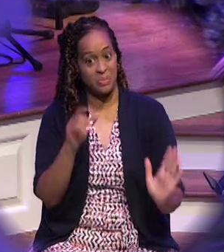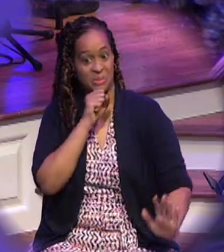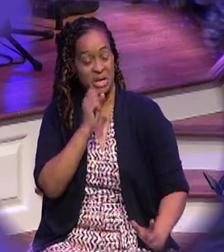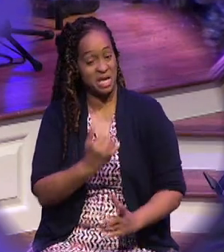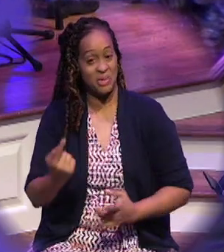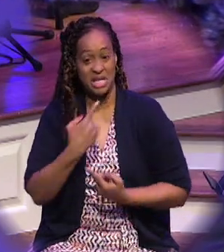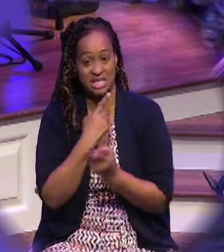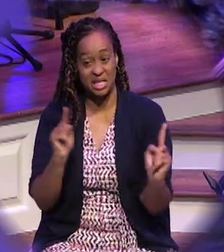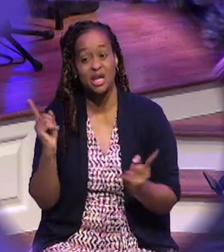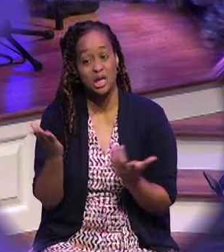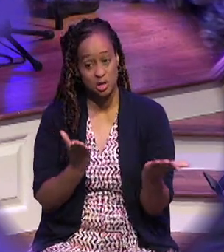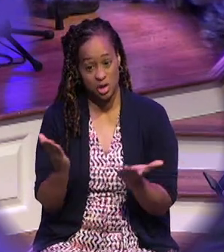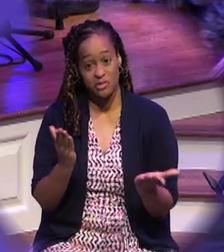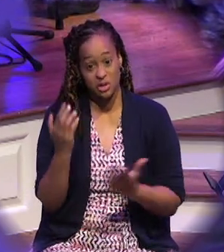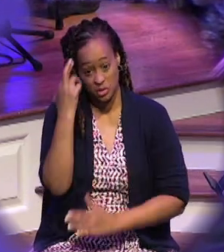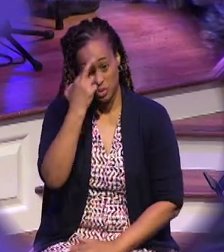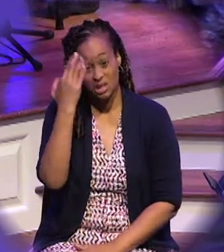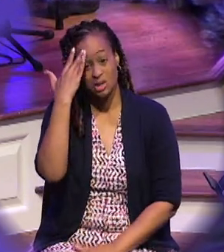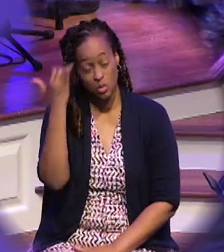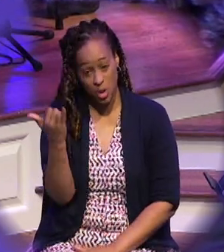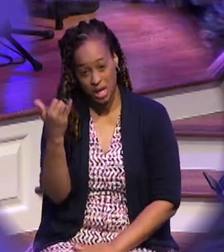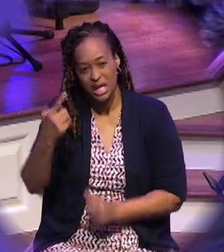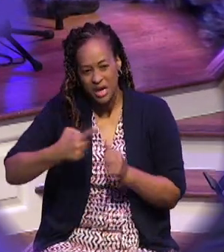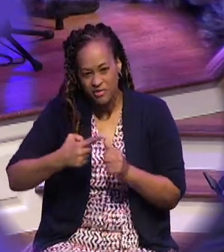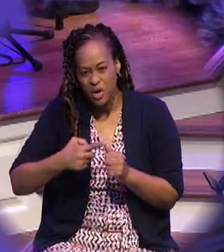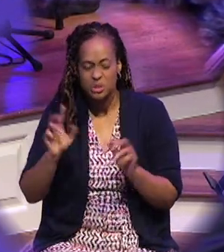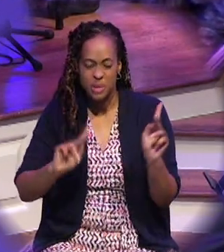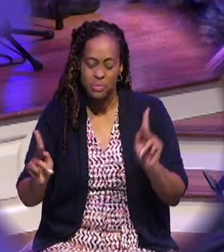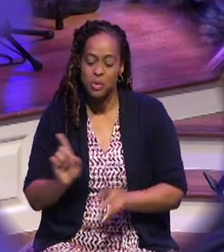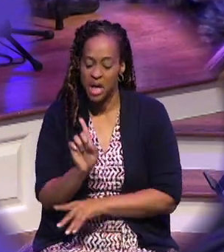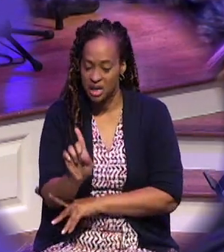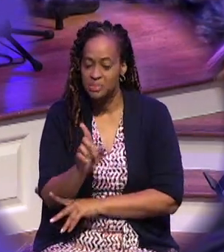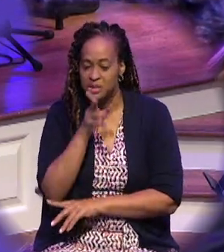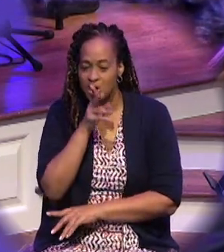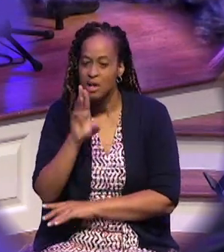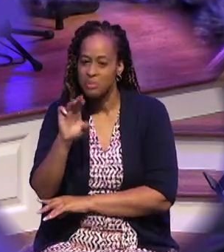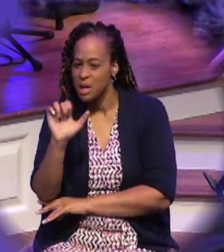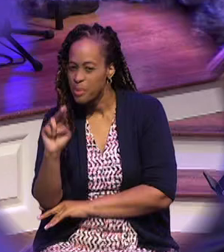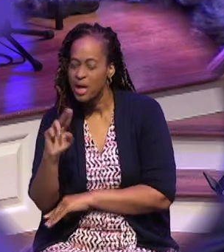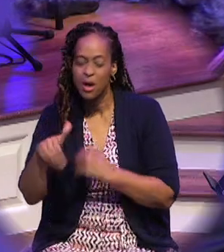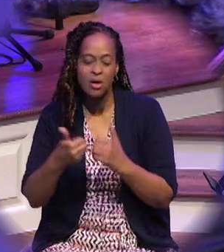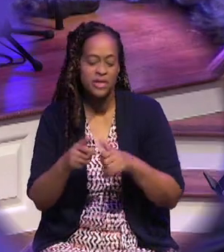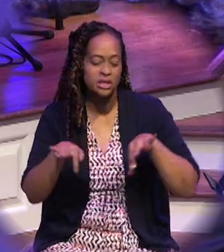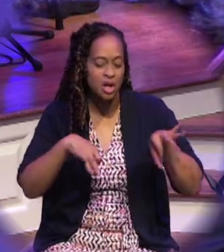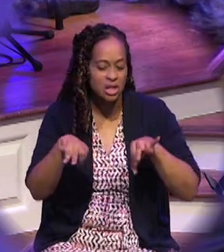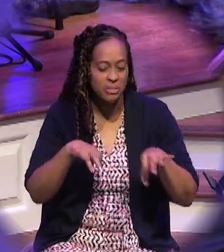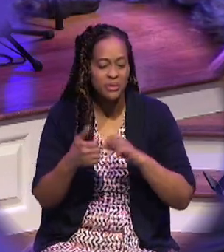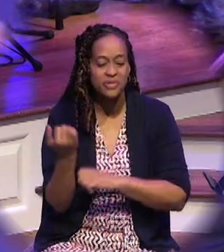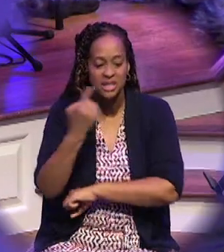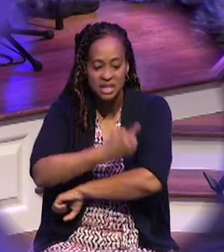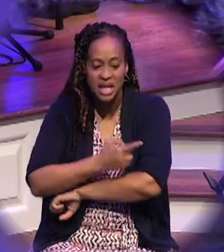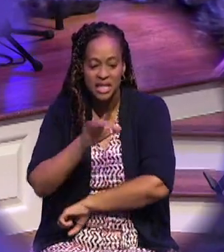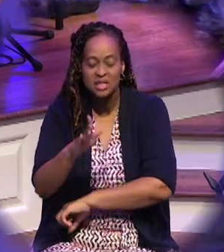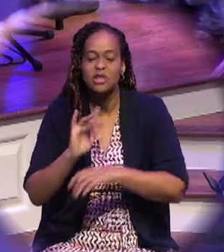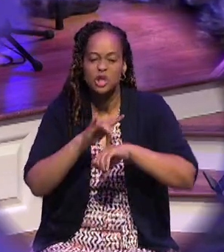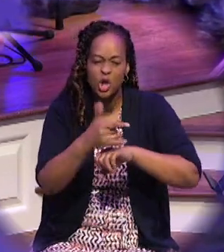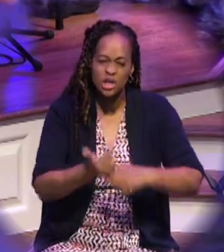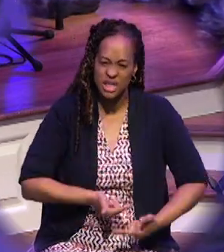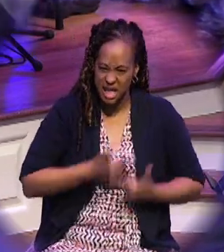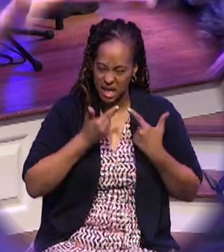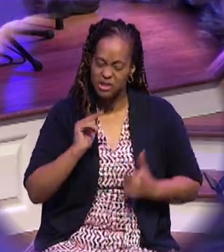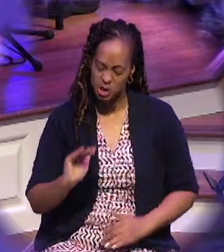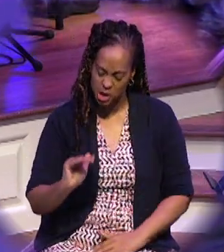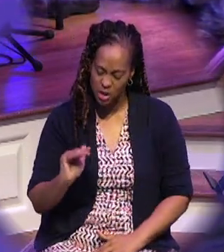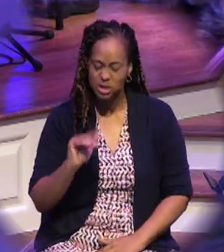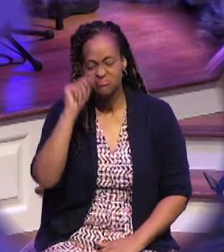this service is one of the reasons why. At first, people got up to talk about Brian, and all they talked about were the days of his early life, his childhood,